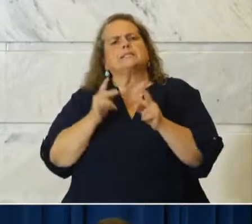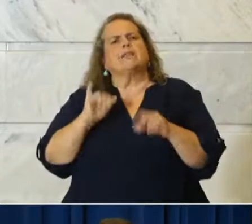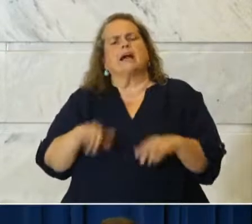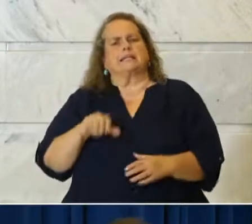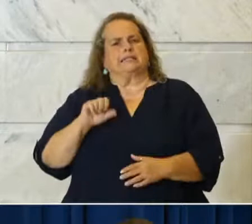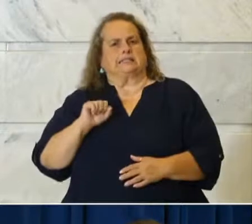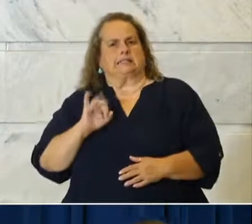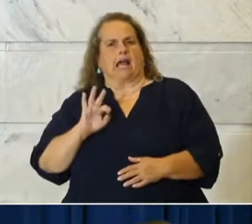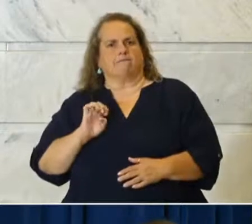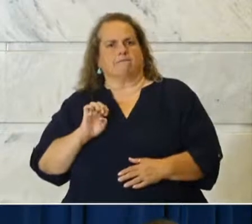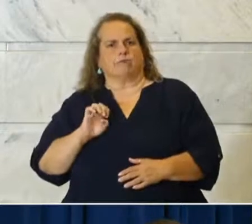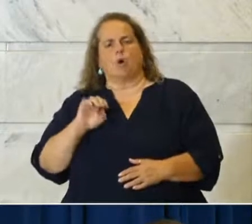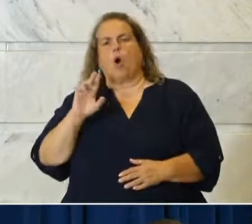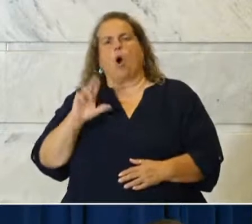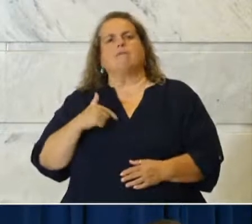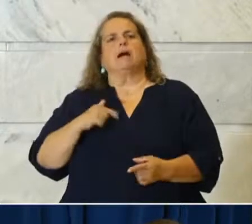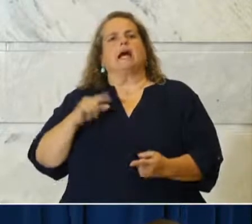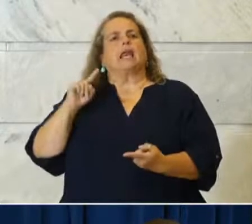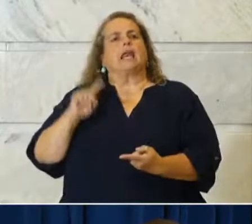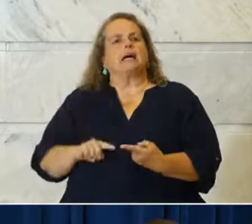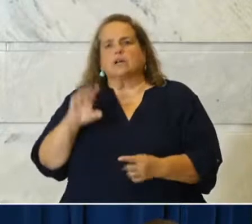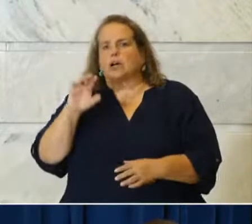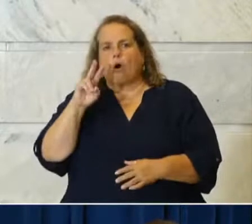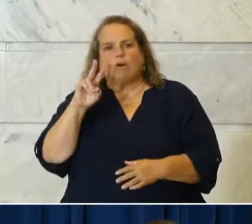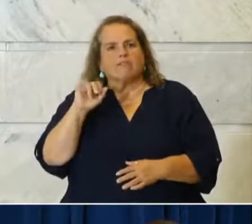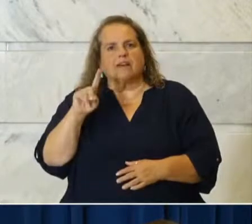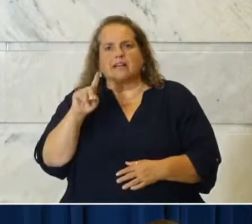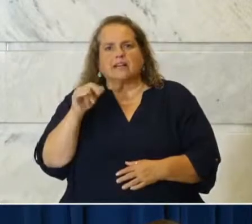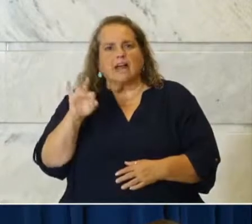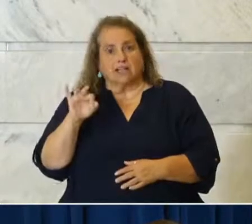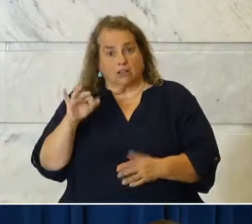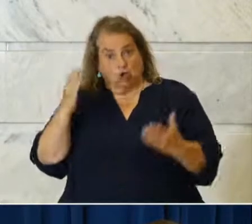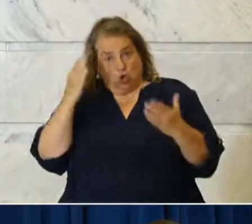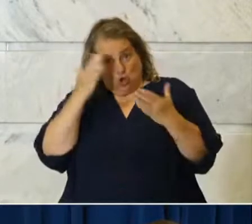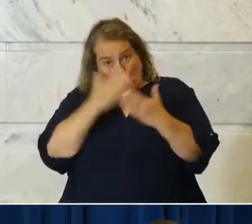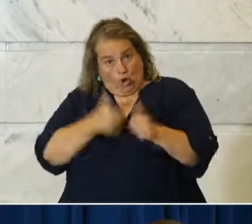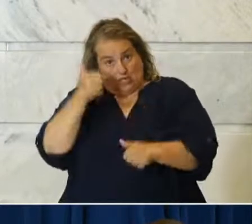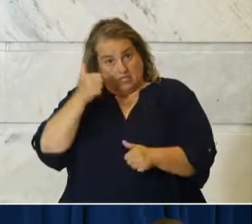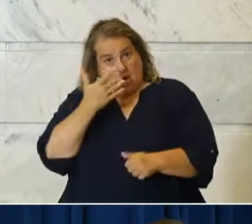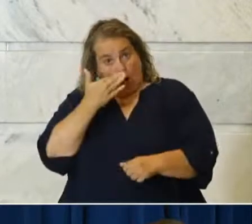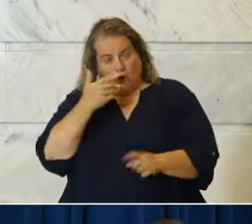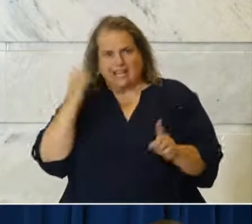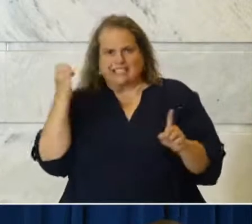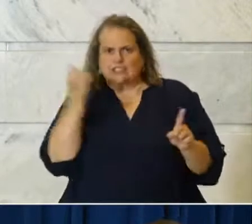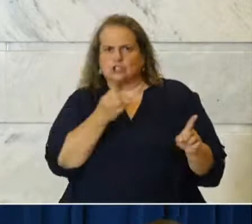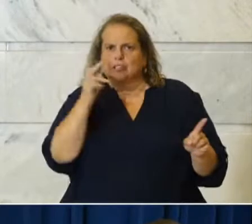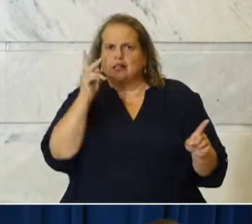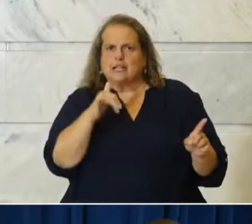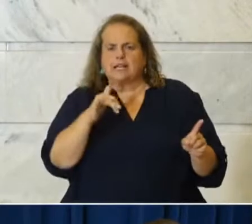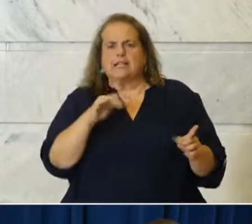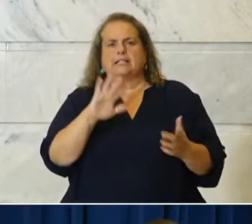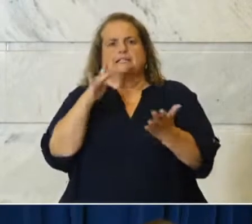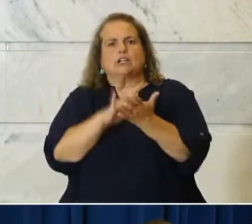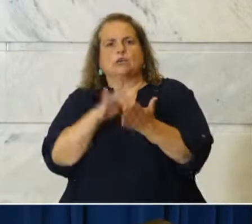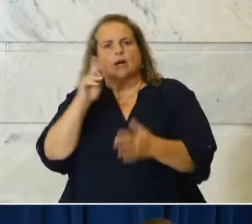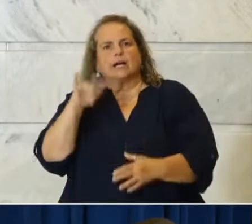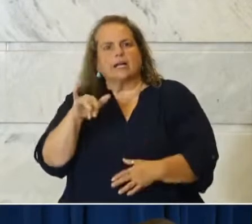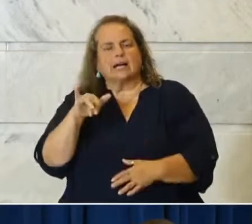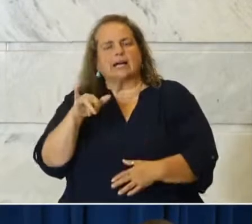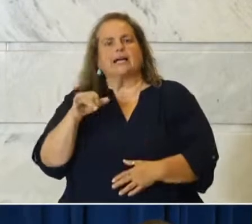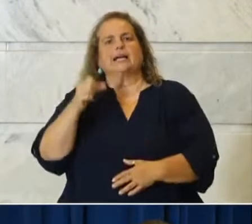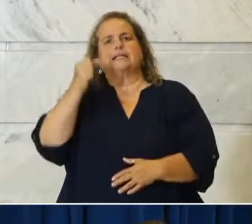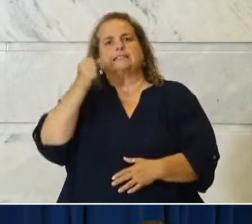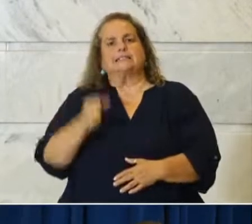less COVID-19. That darkest color is in eastern Kentucky, it is in central Kentucky, it is in south